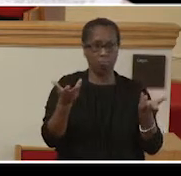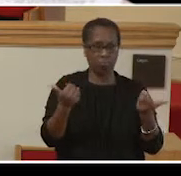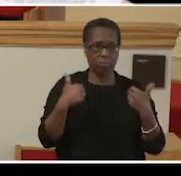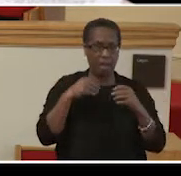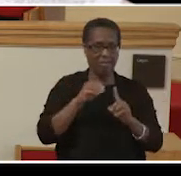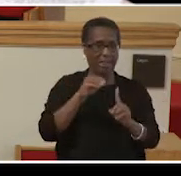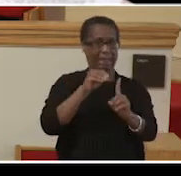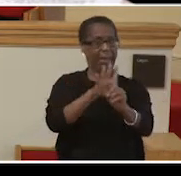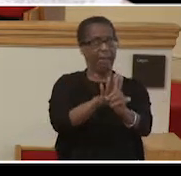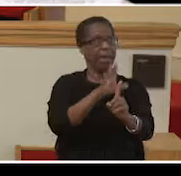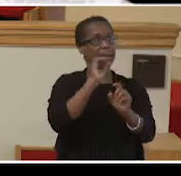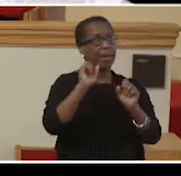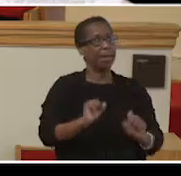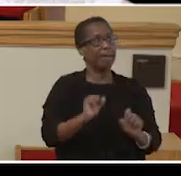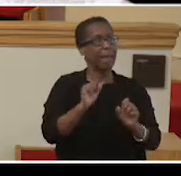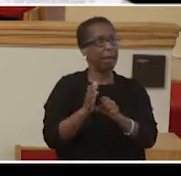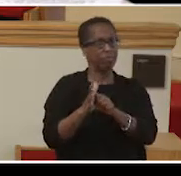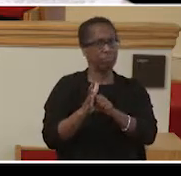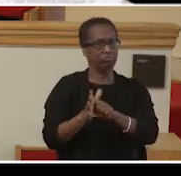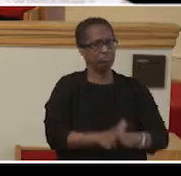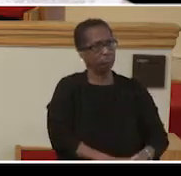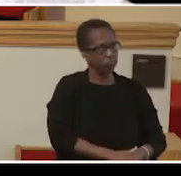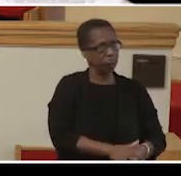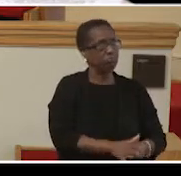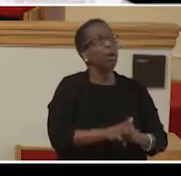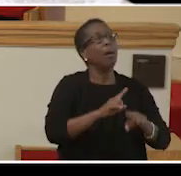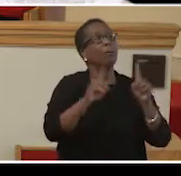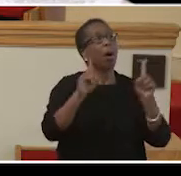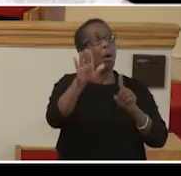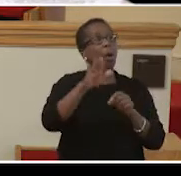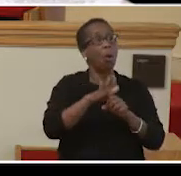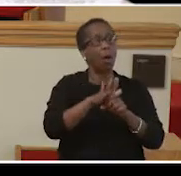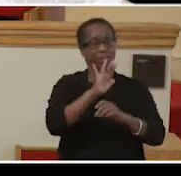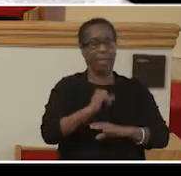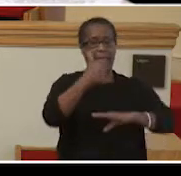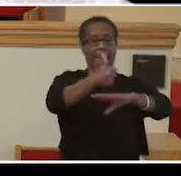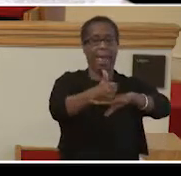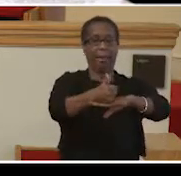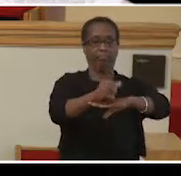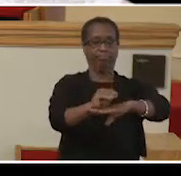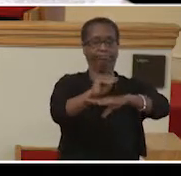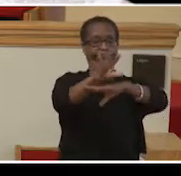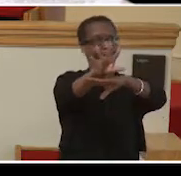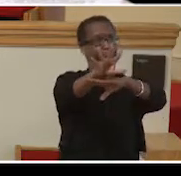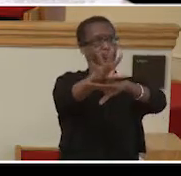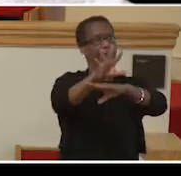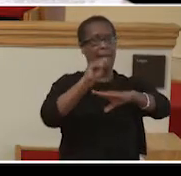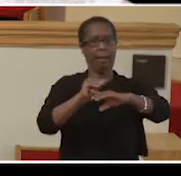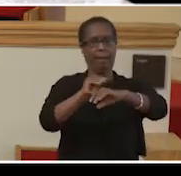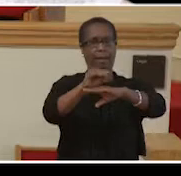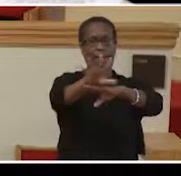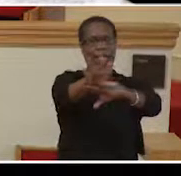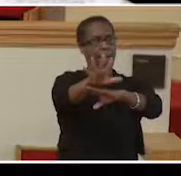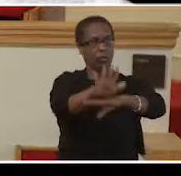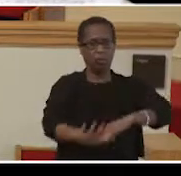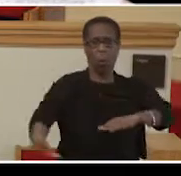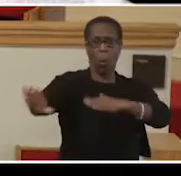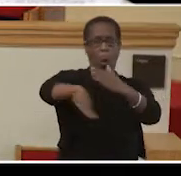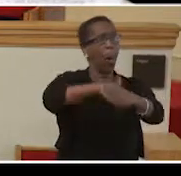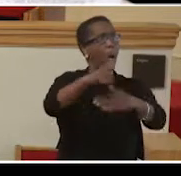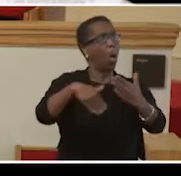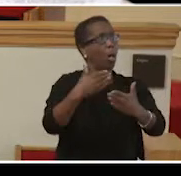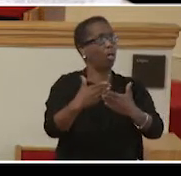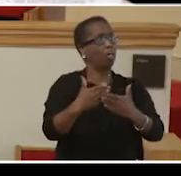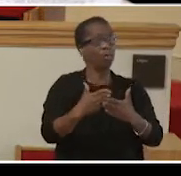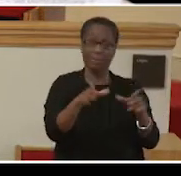a lamp, puts it under the bushel basket, but on the lampstand, and it gives light to all in the house. In